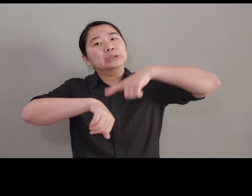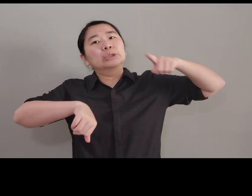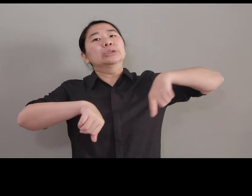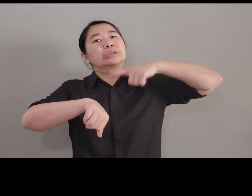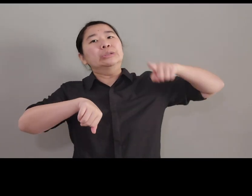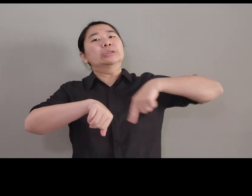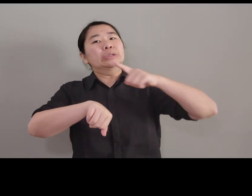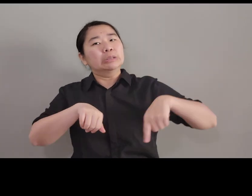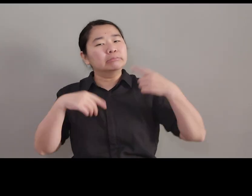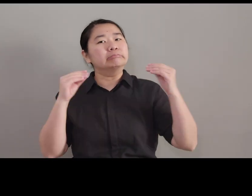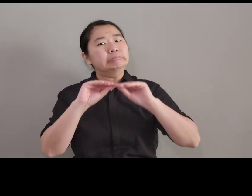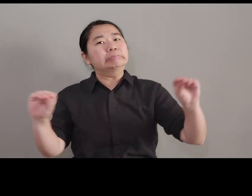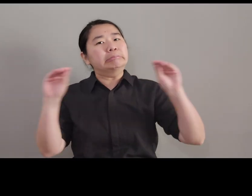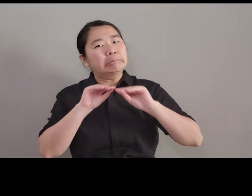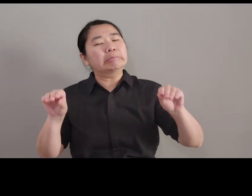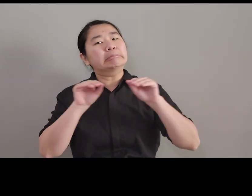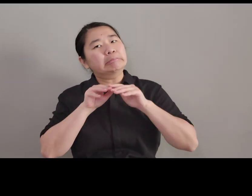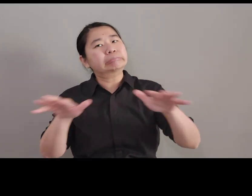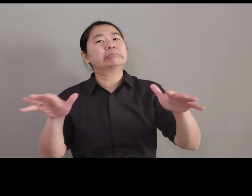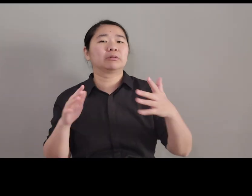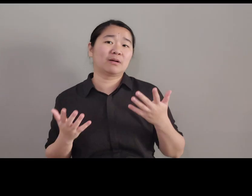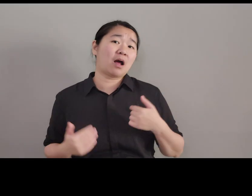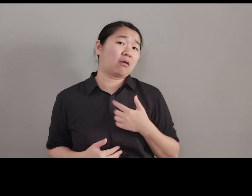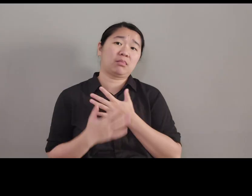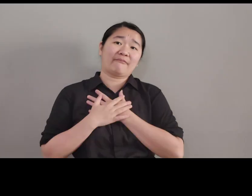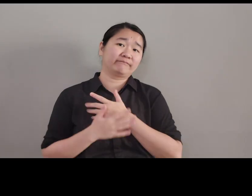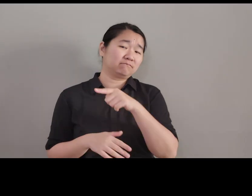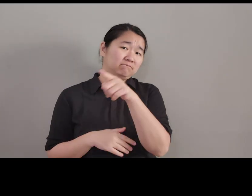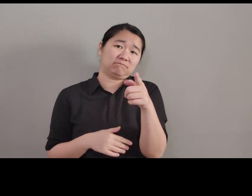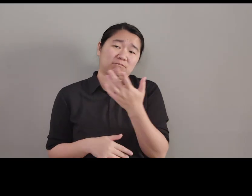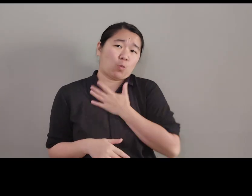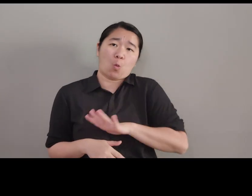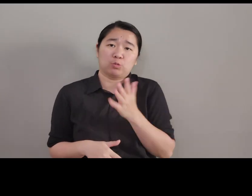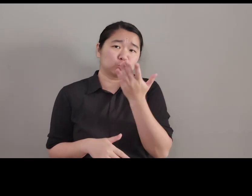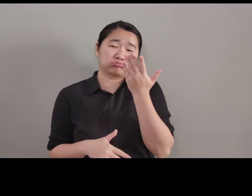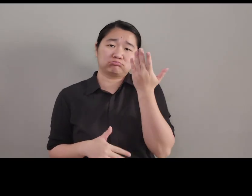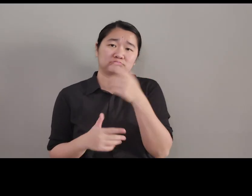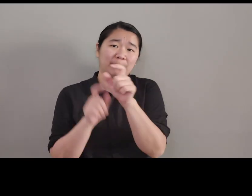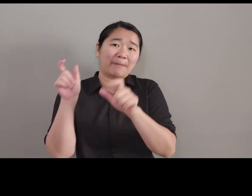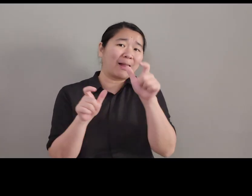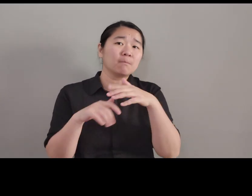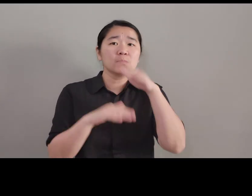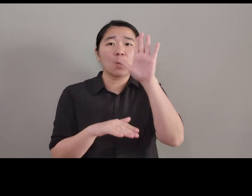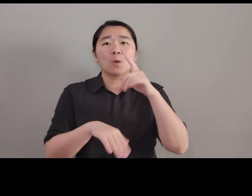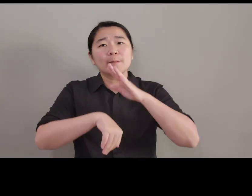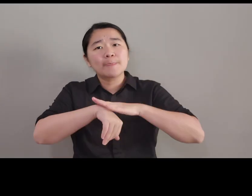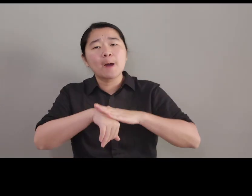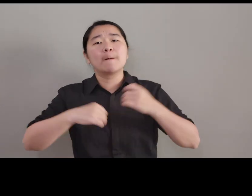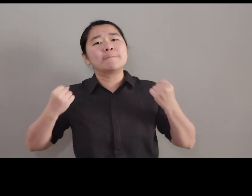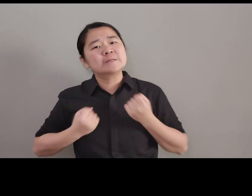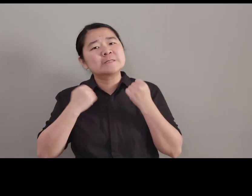well, where I'd love people to put more time and effort in. So very, very basic awareness and education,